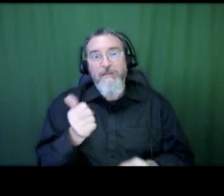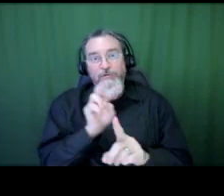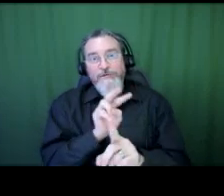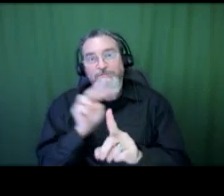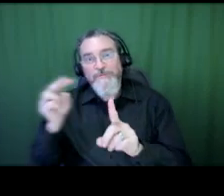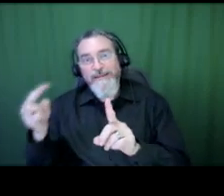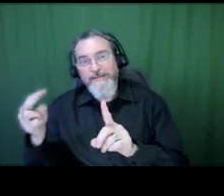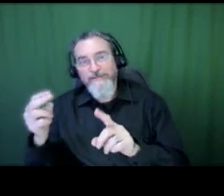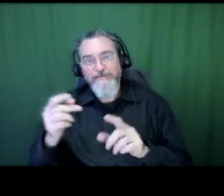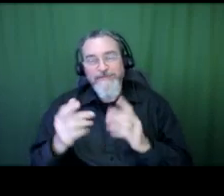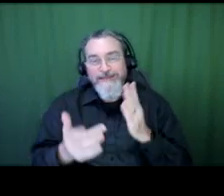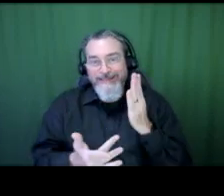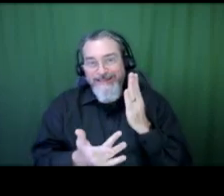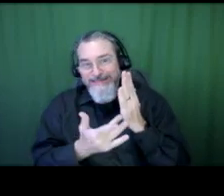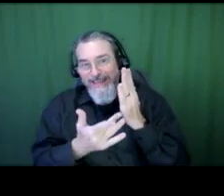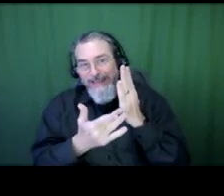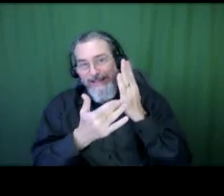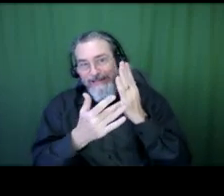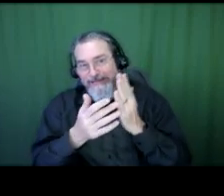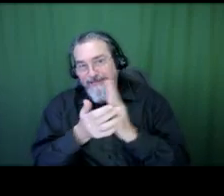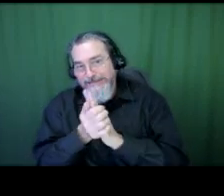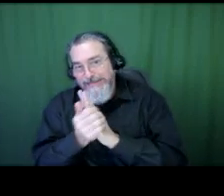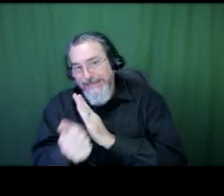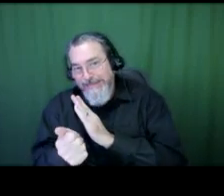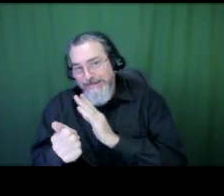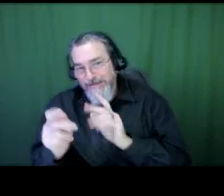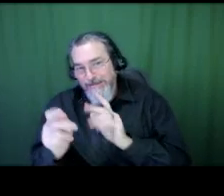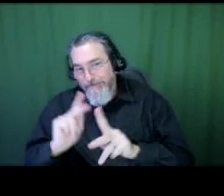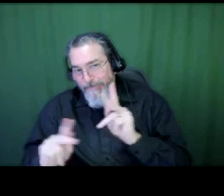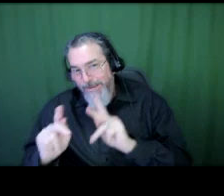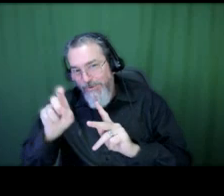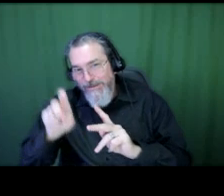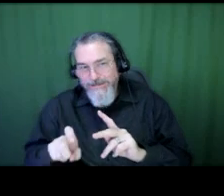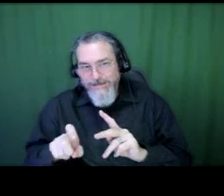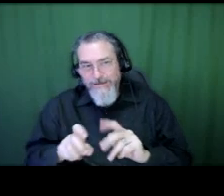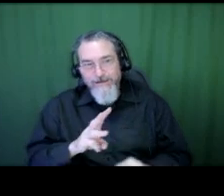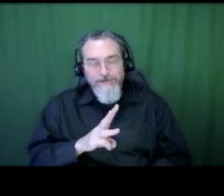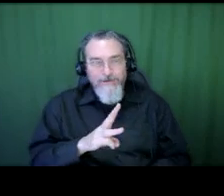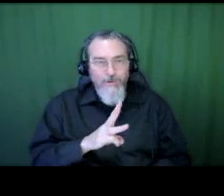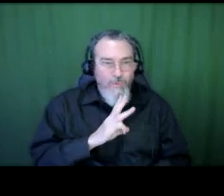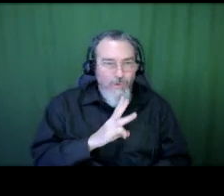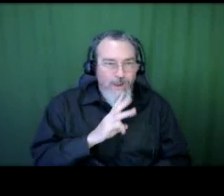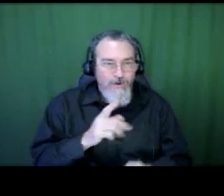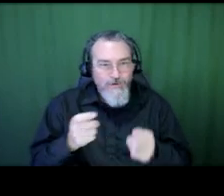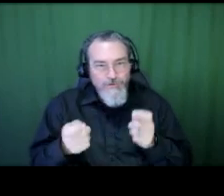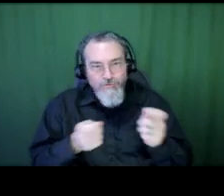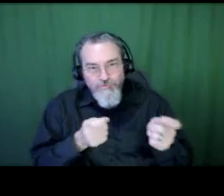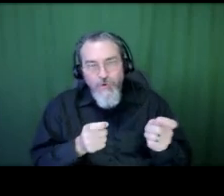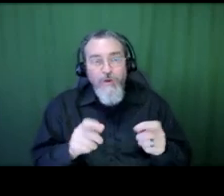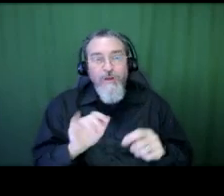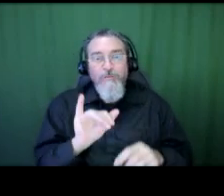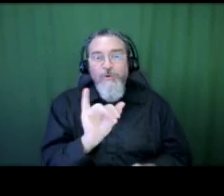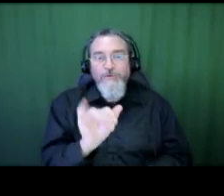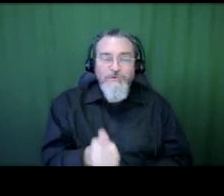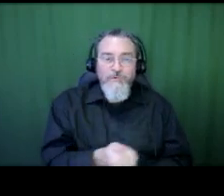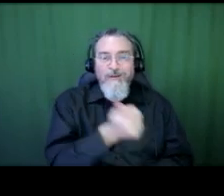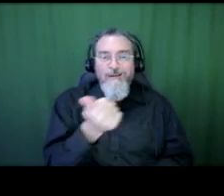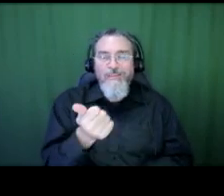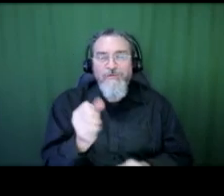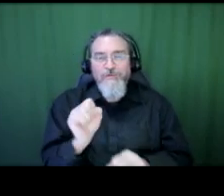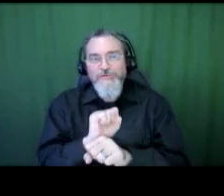the technical skills that someone needs to come in and do maybe odor control or water treatment, but thinking about those other jobs and